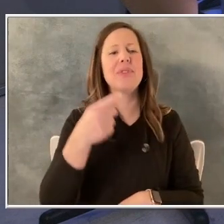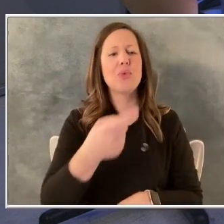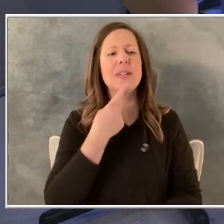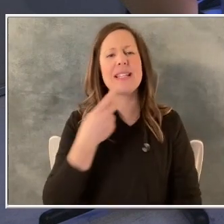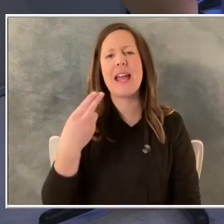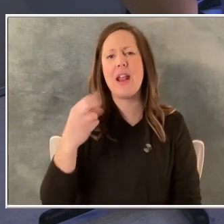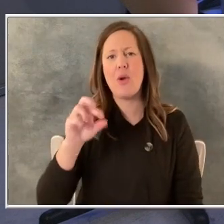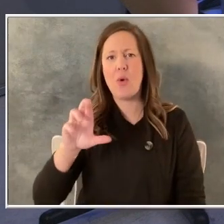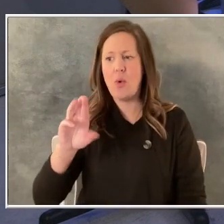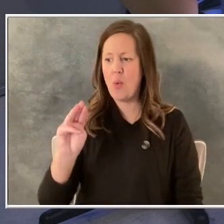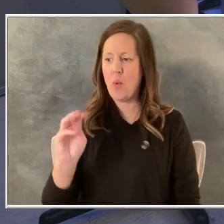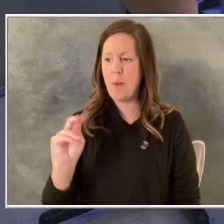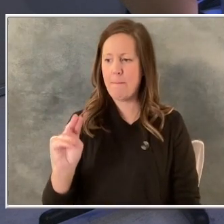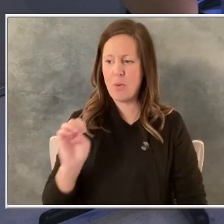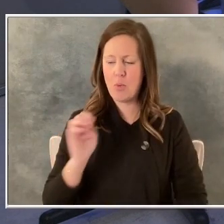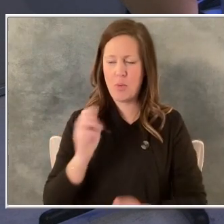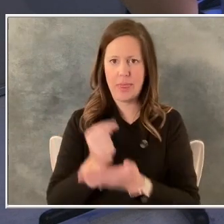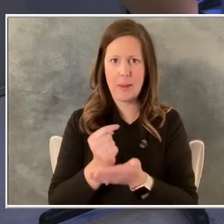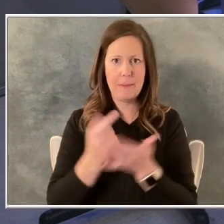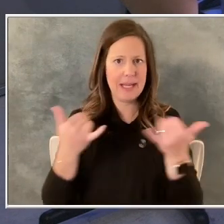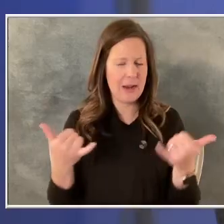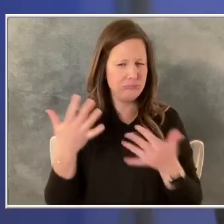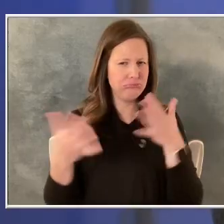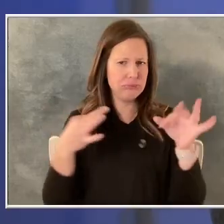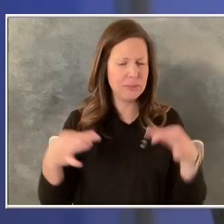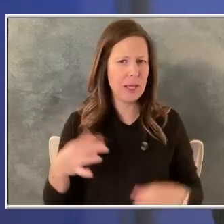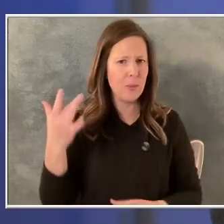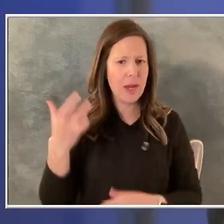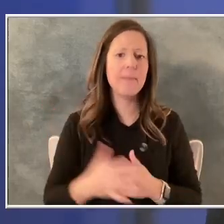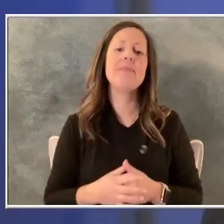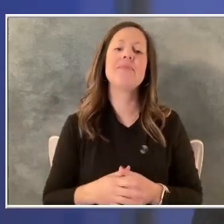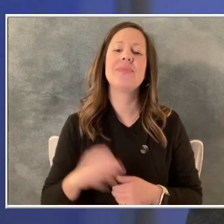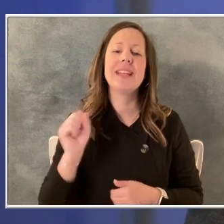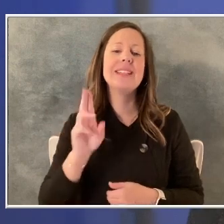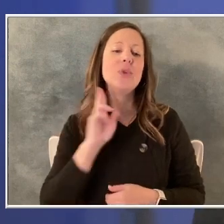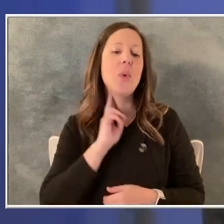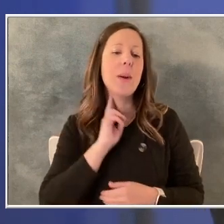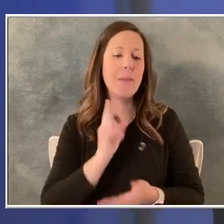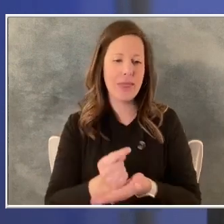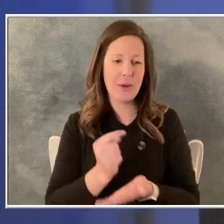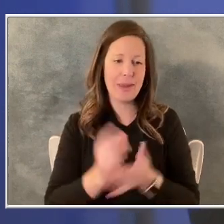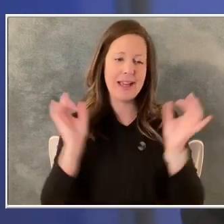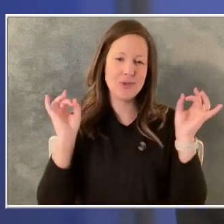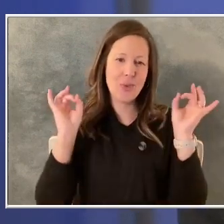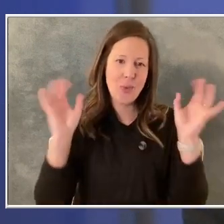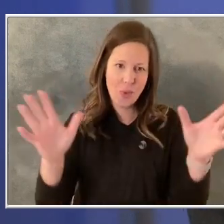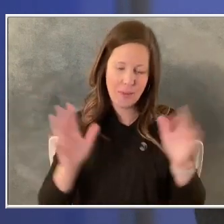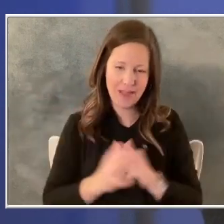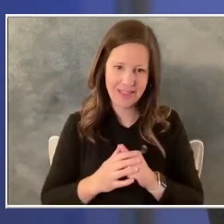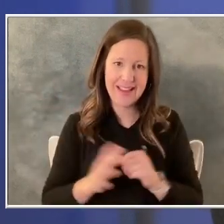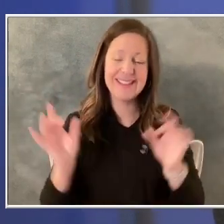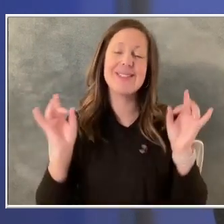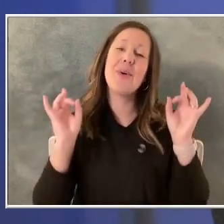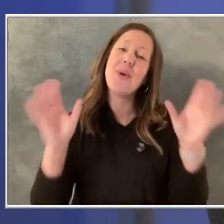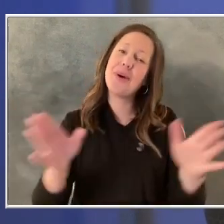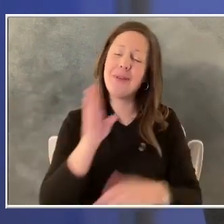Tell us about that and why. Hormone therapy is horrible. Okay, just let us if I could just be honest.